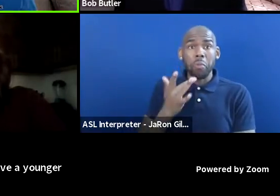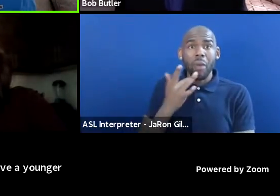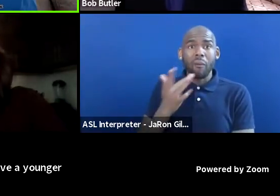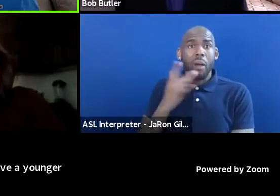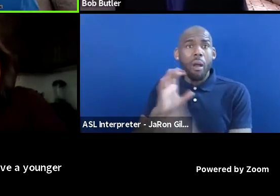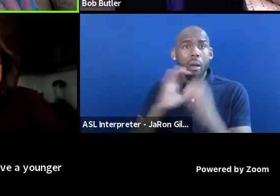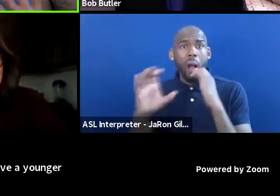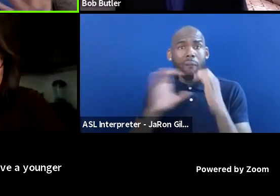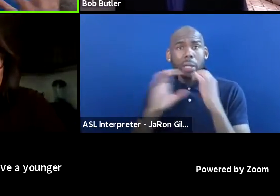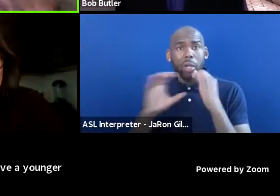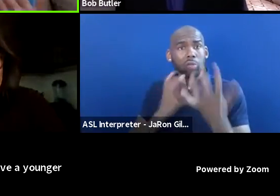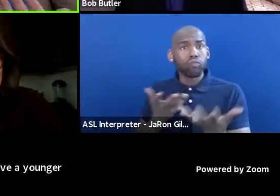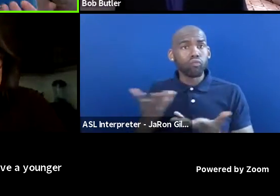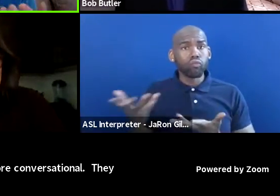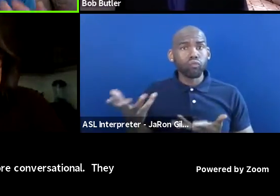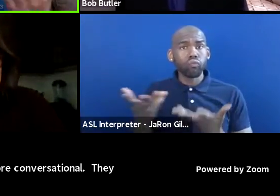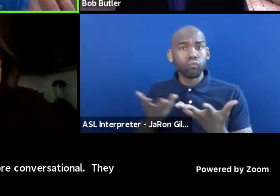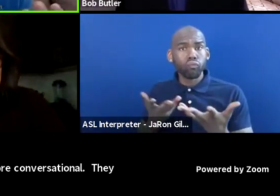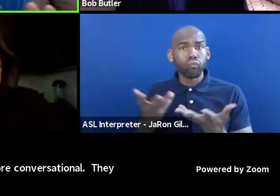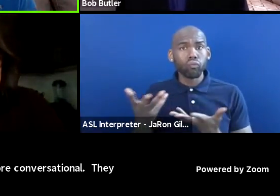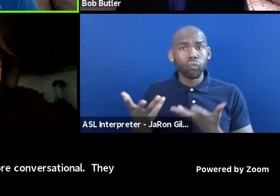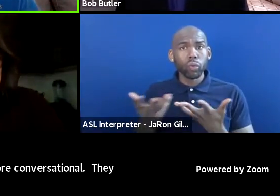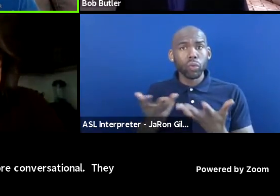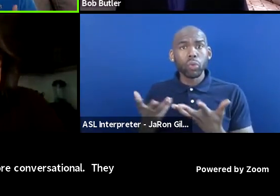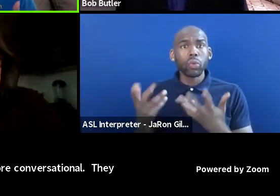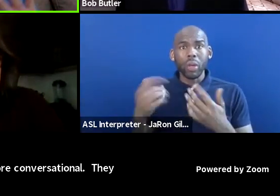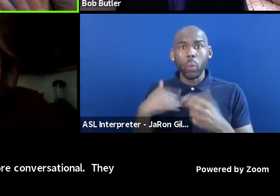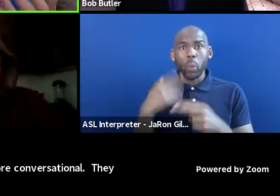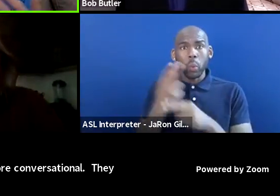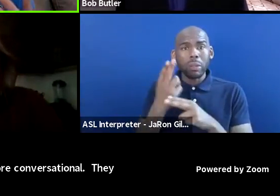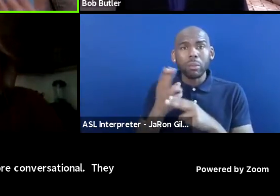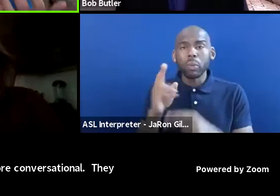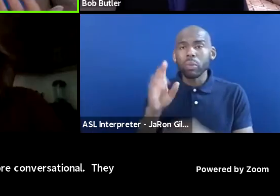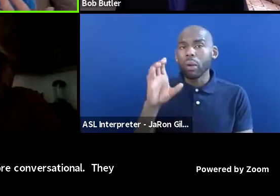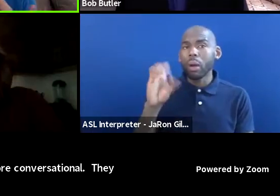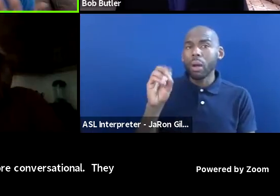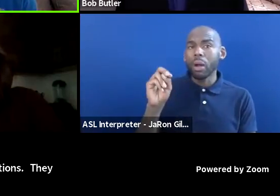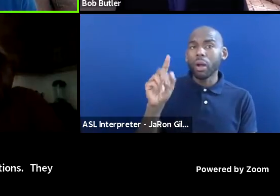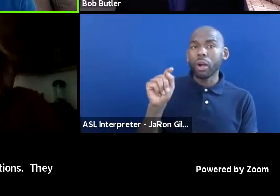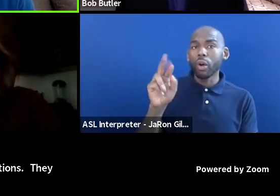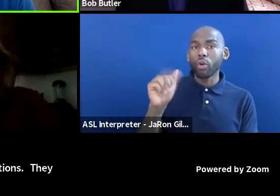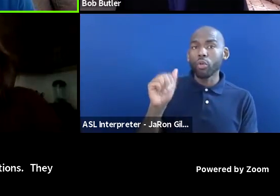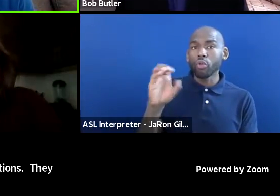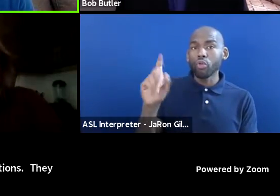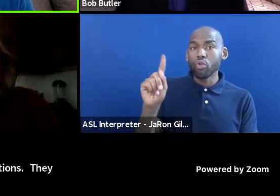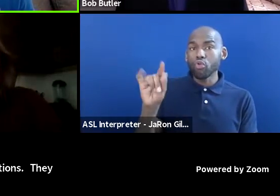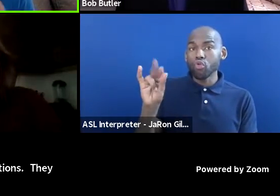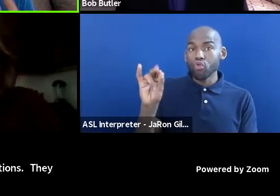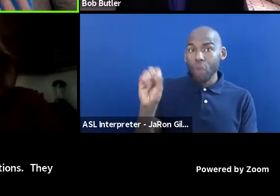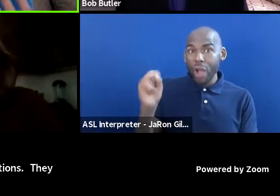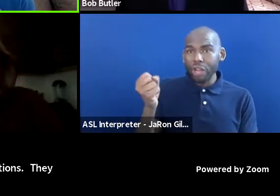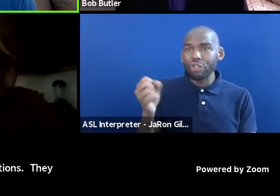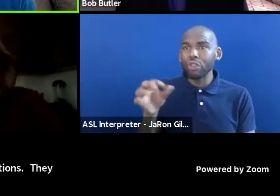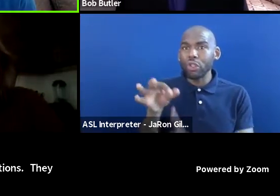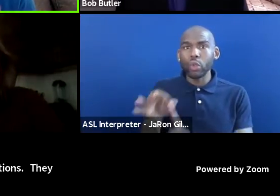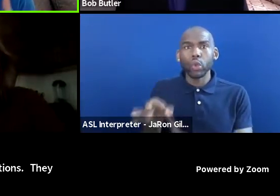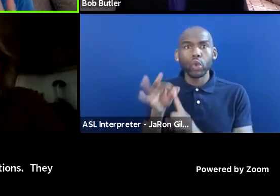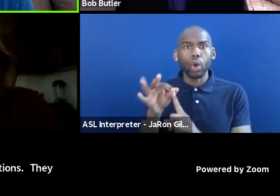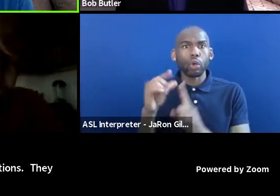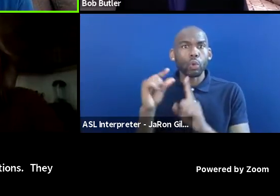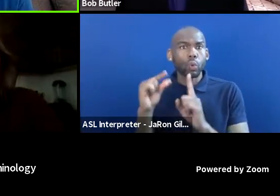say with contractions. They'll use certain terminology that